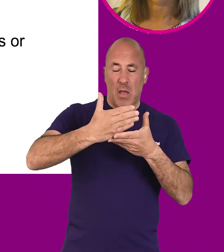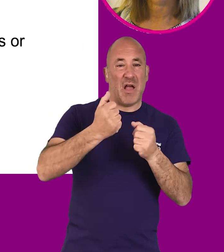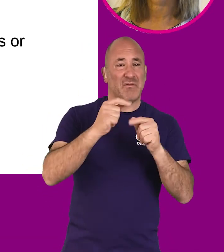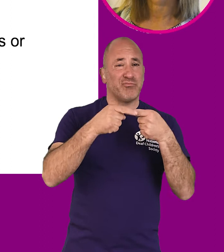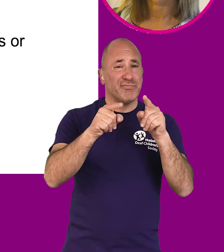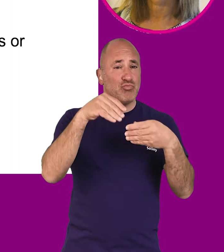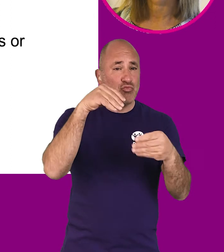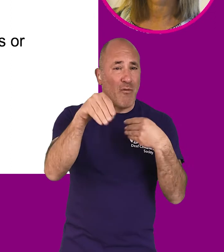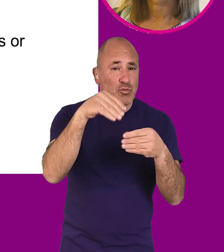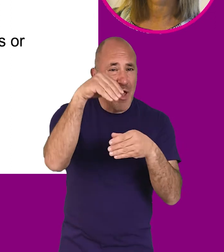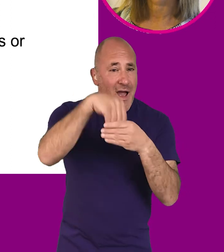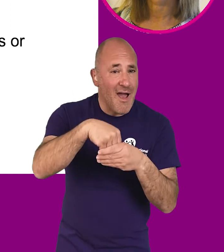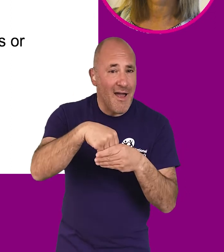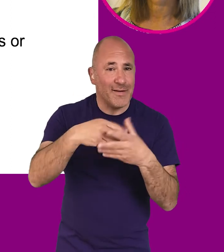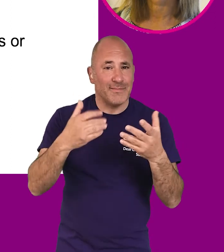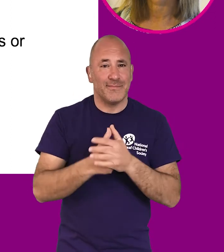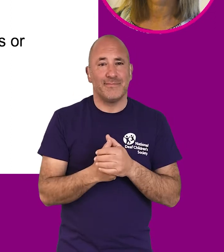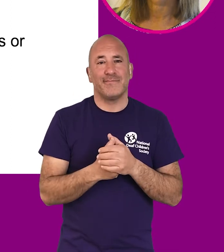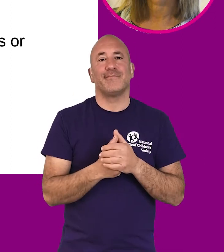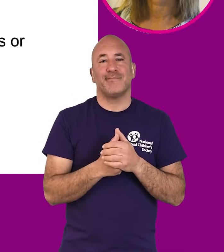software on their laptops potentially.